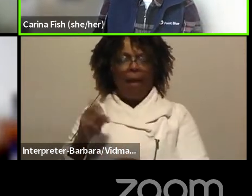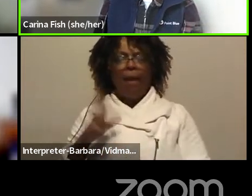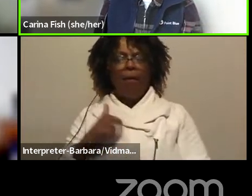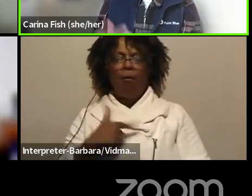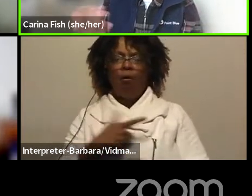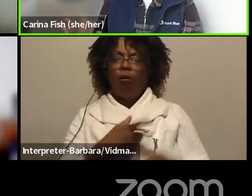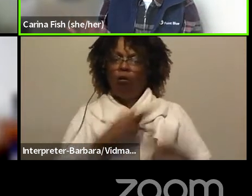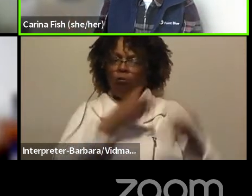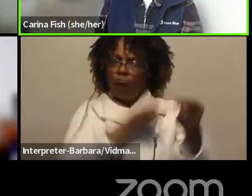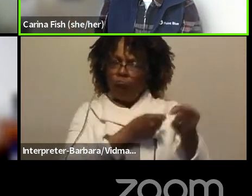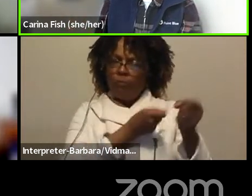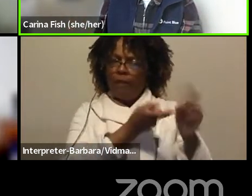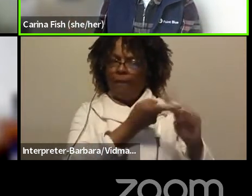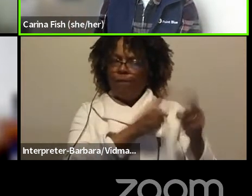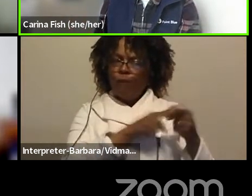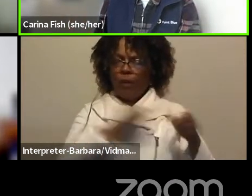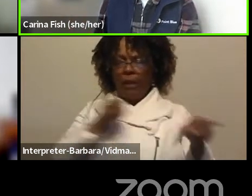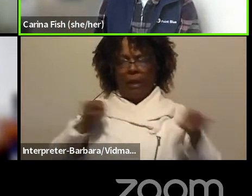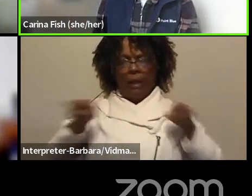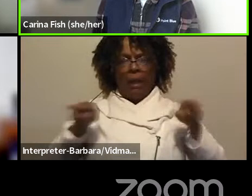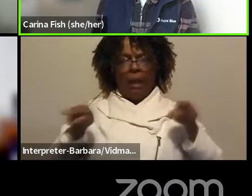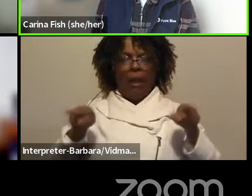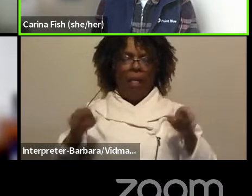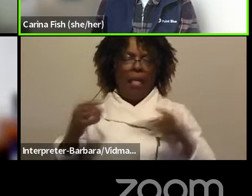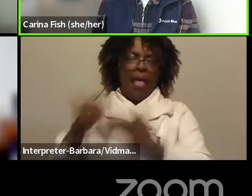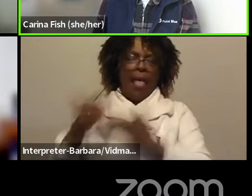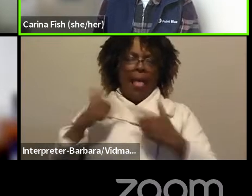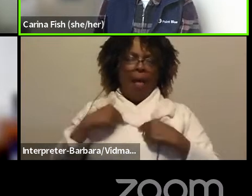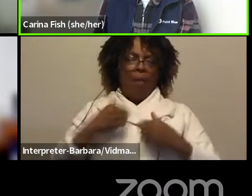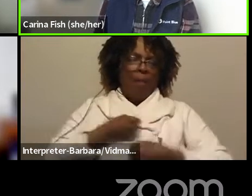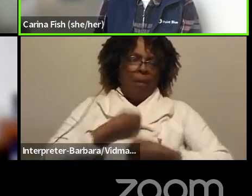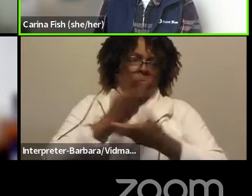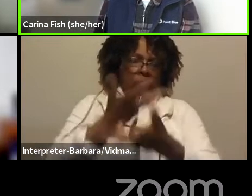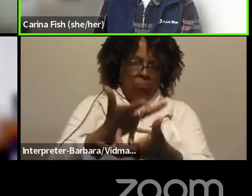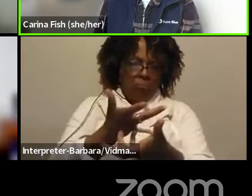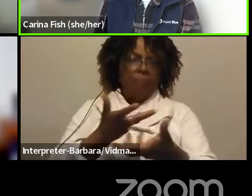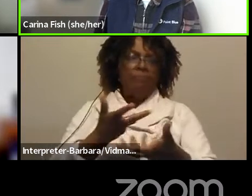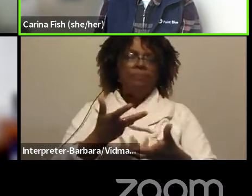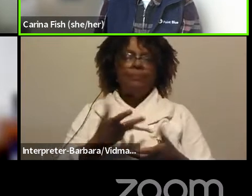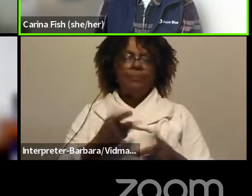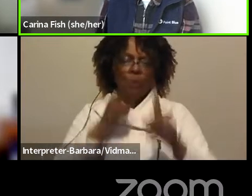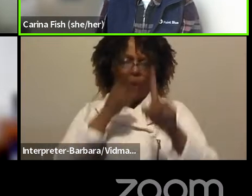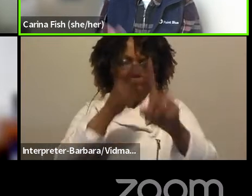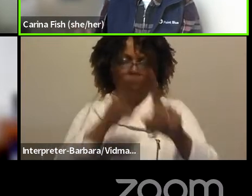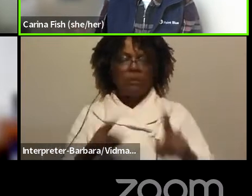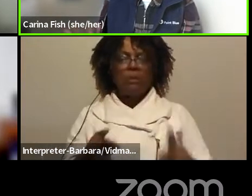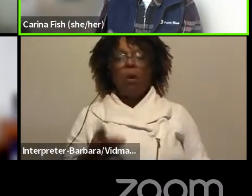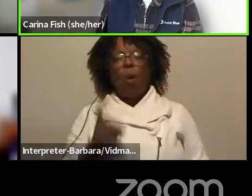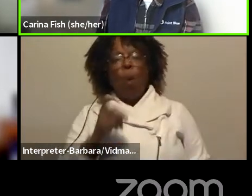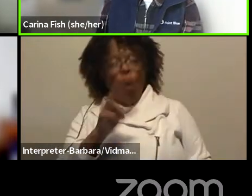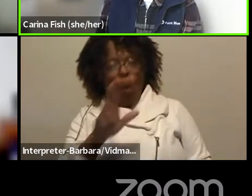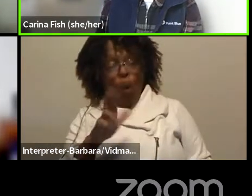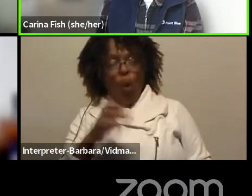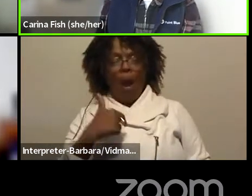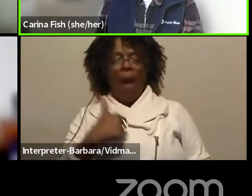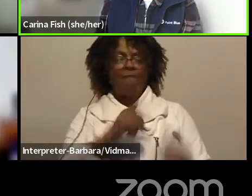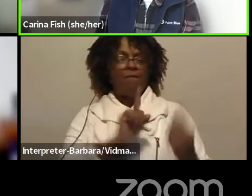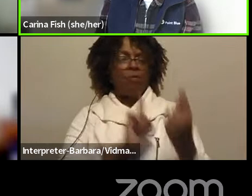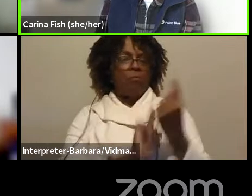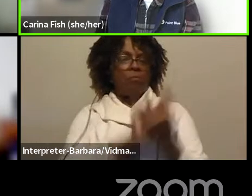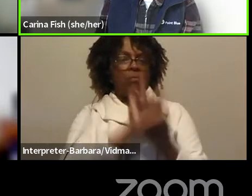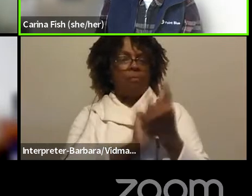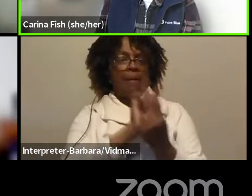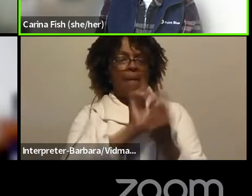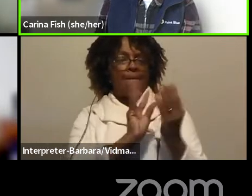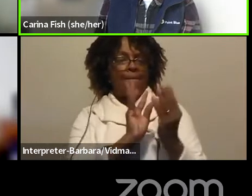my behalf basically and be my mouthpiece. The other option I sometimes do is I have a one-on-one meeting for like 20 minutes to 30 minutes with